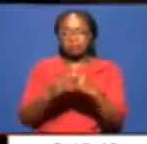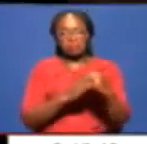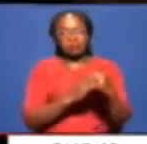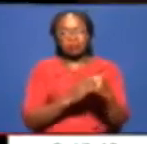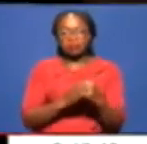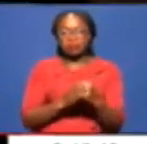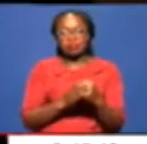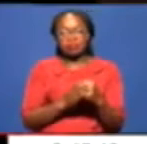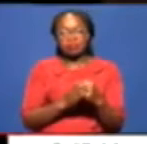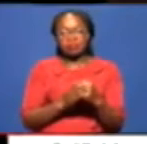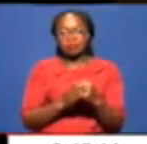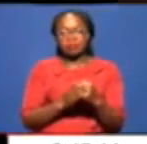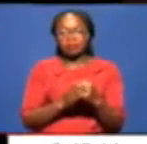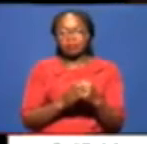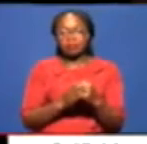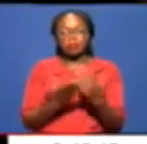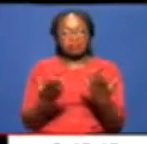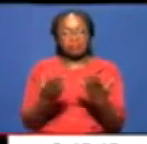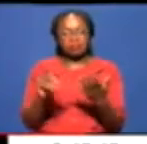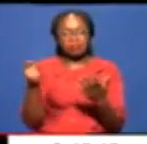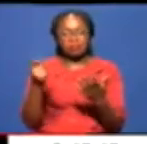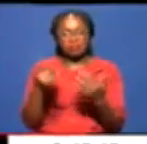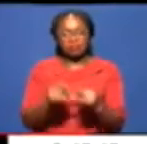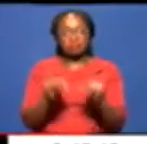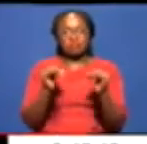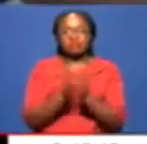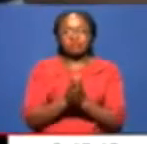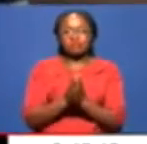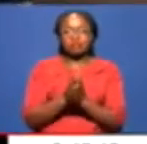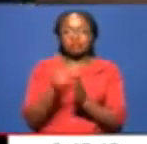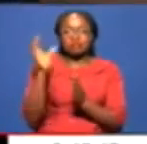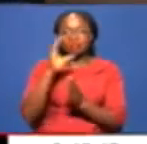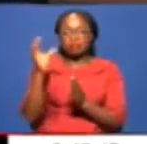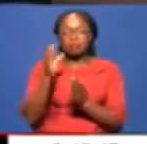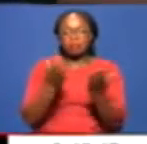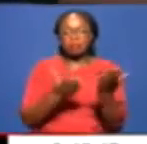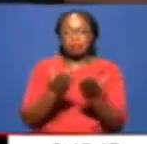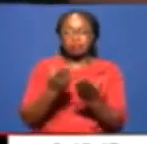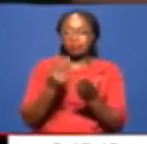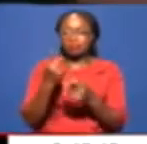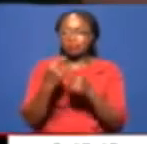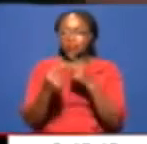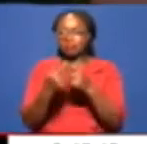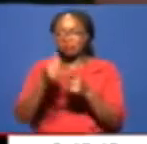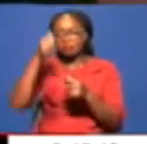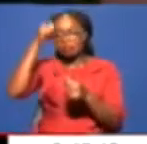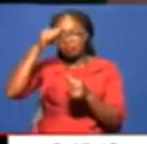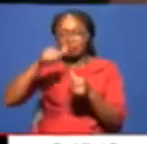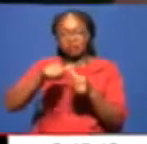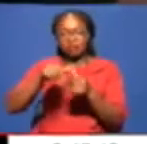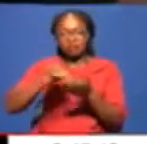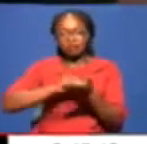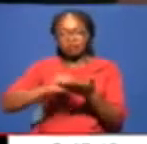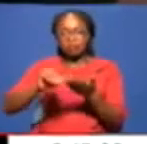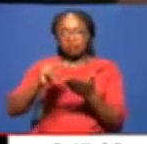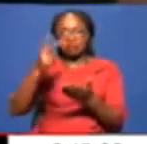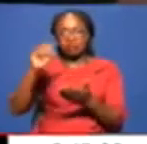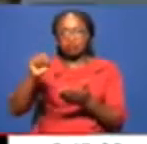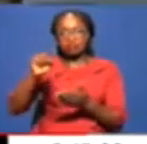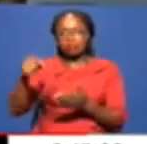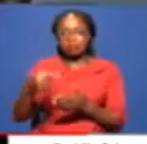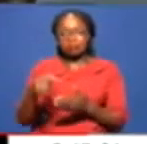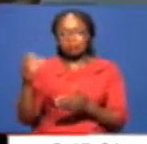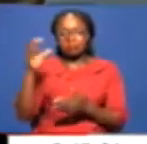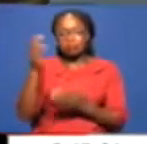1999. Leakey's second stint in the civil service lasted 2 years, during which he will be remembered for sacking 25,000 civil